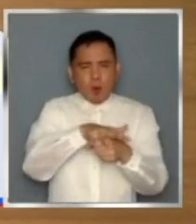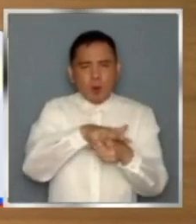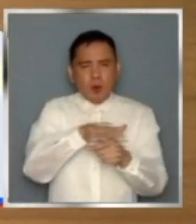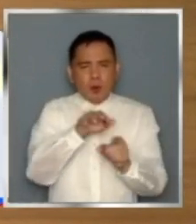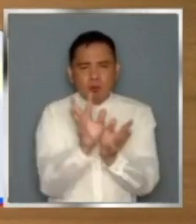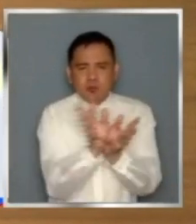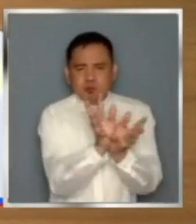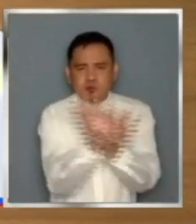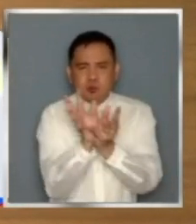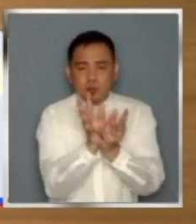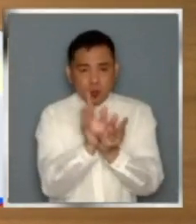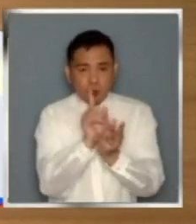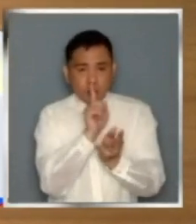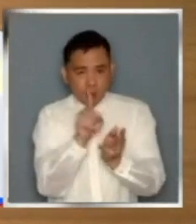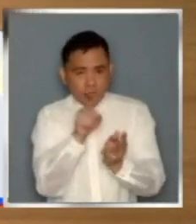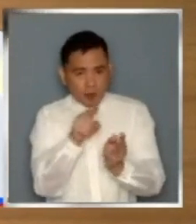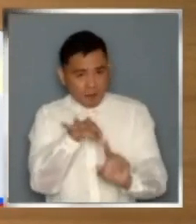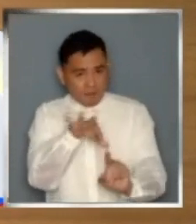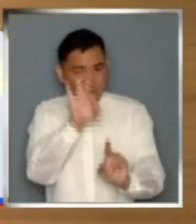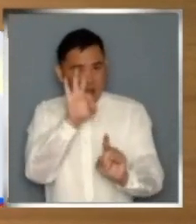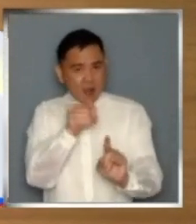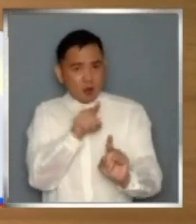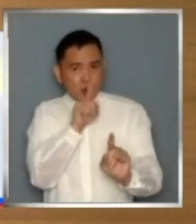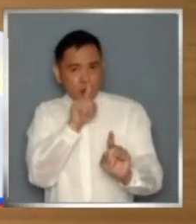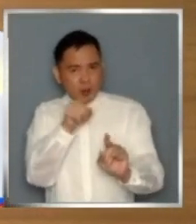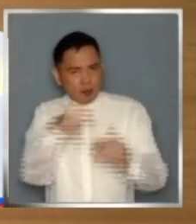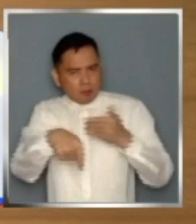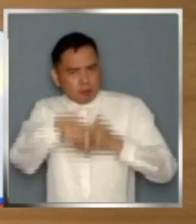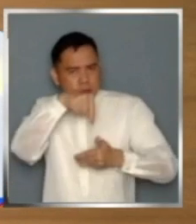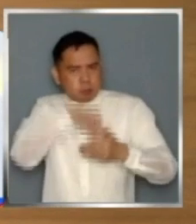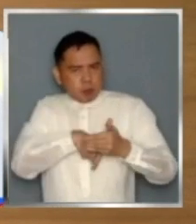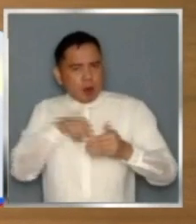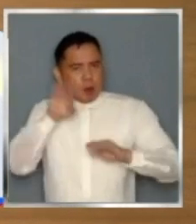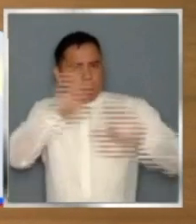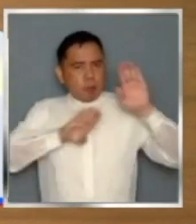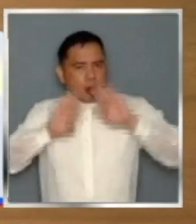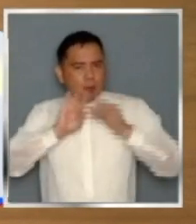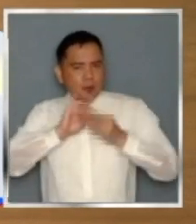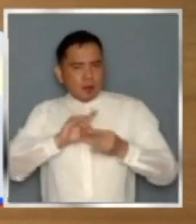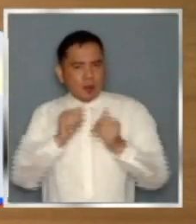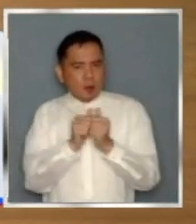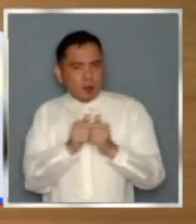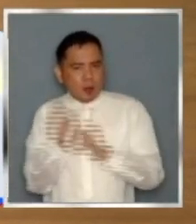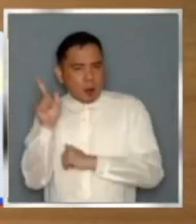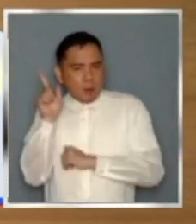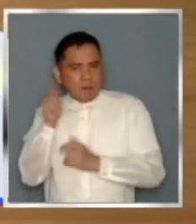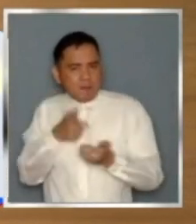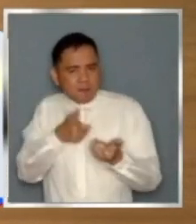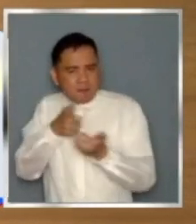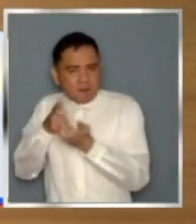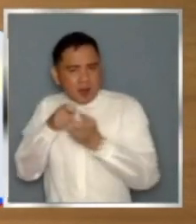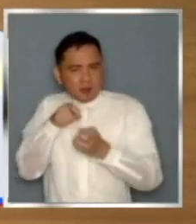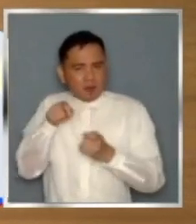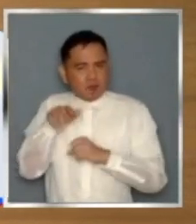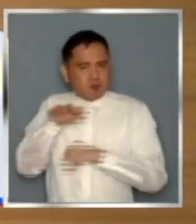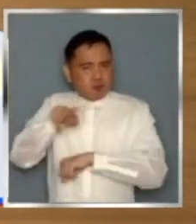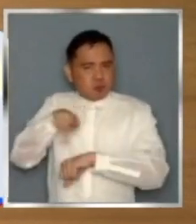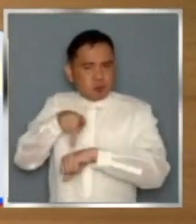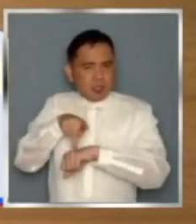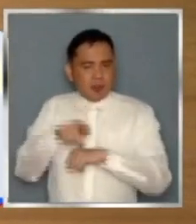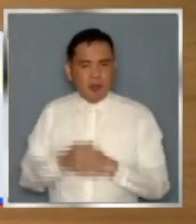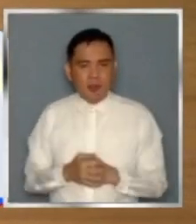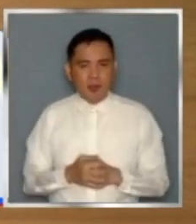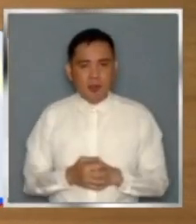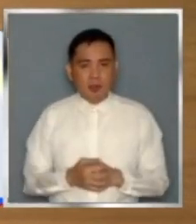of conflict in the countryside. To complete this reintegration process, I will issue a